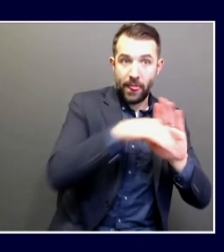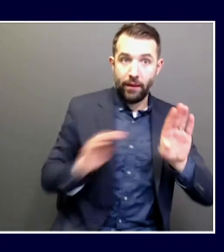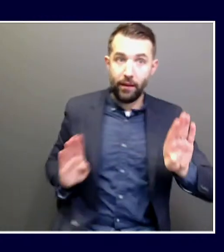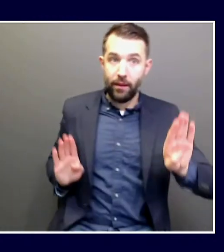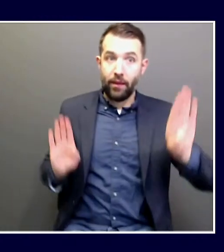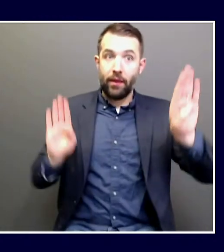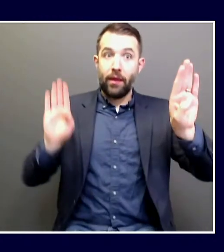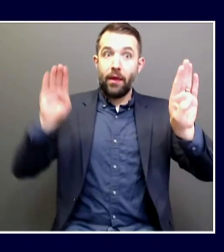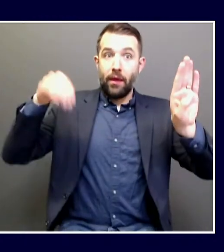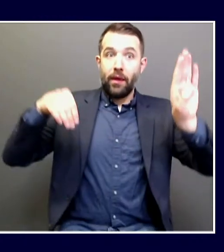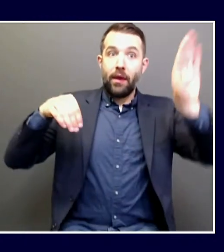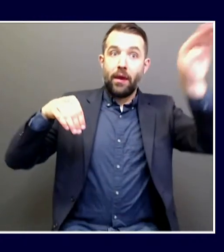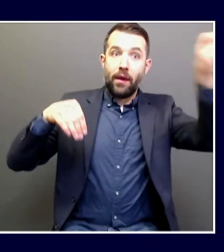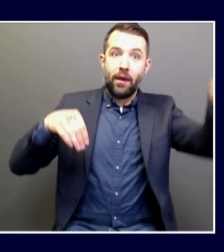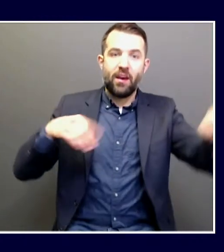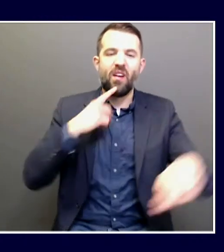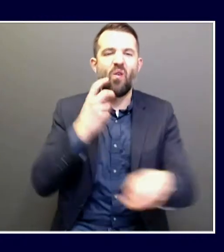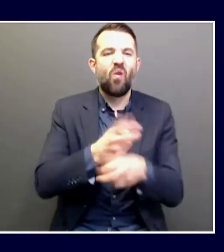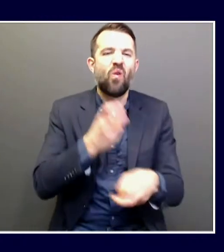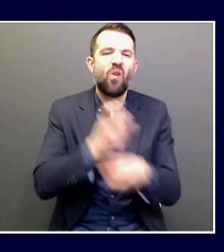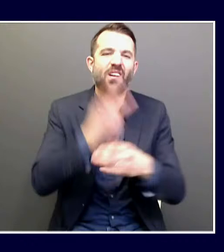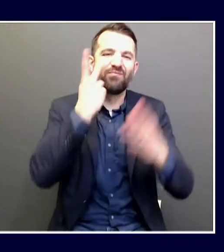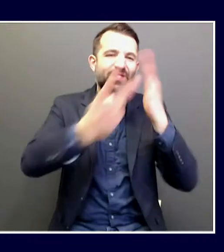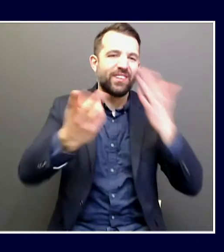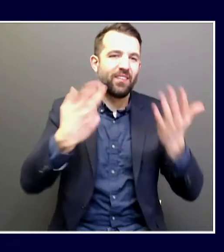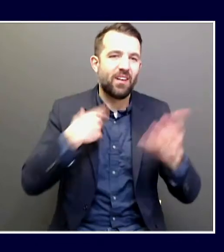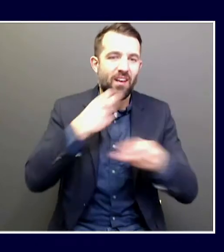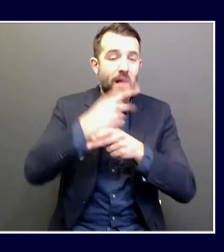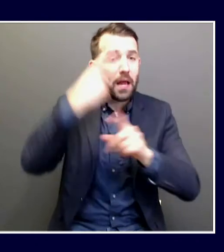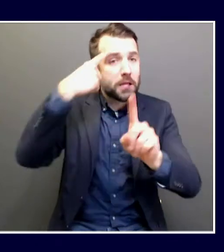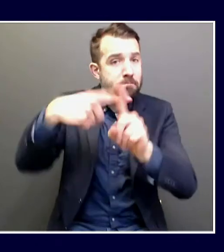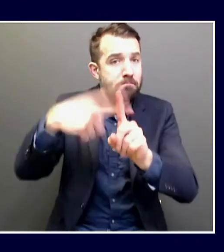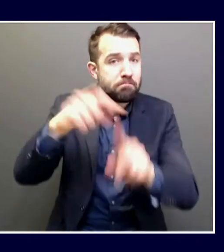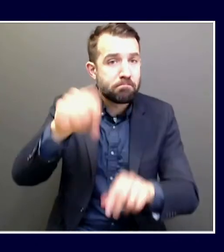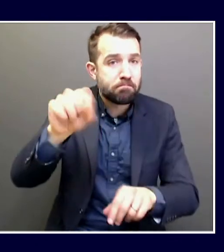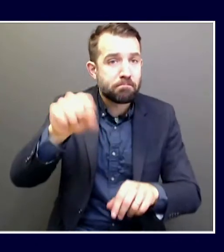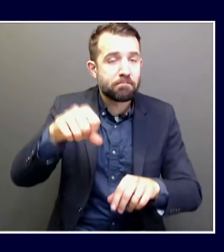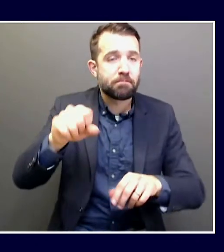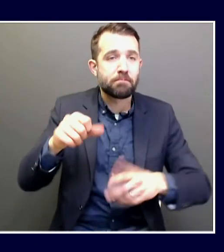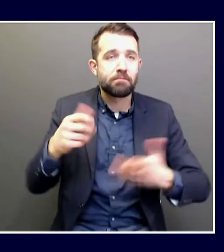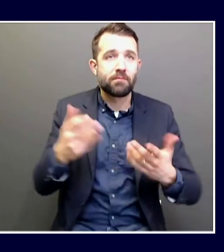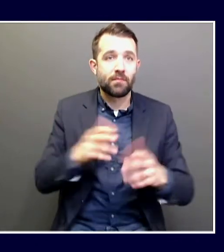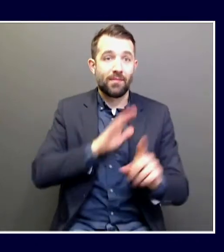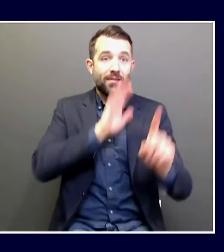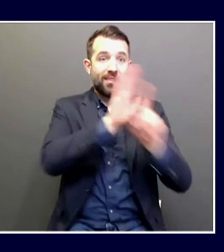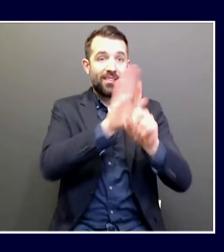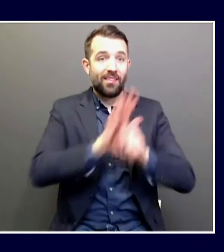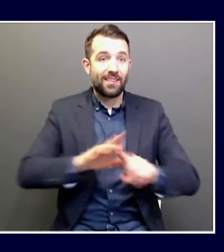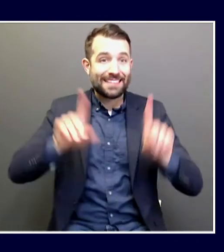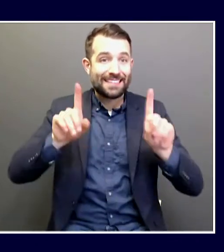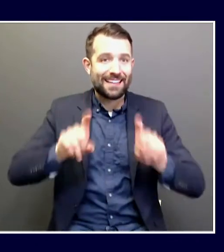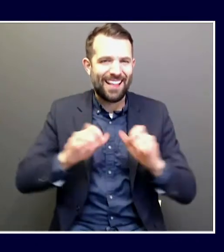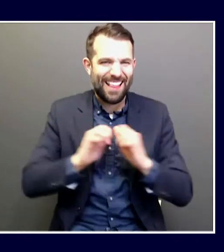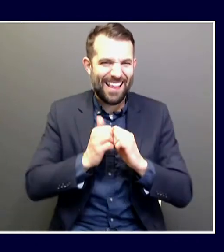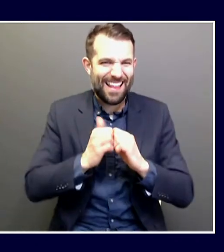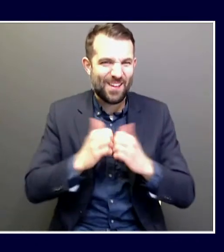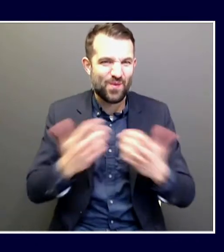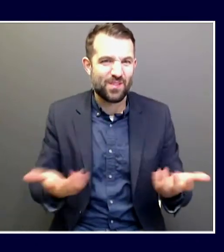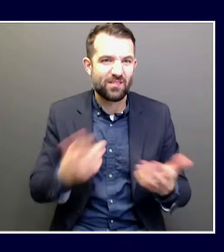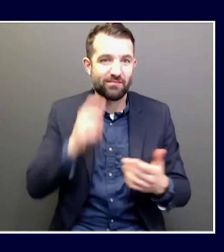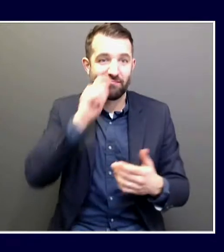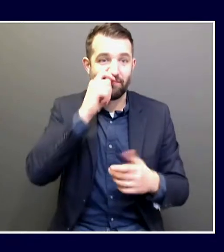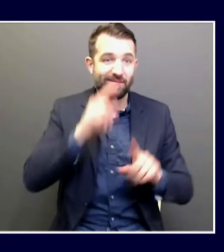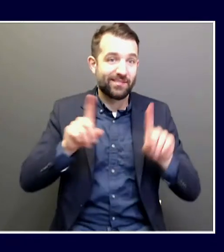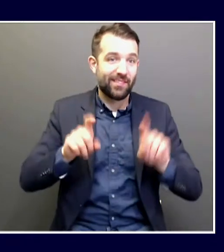the Northeast. Some of those are case data. Some of it is wastewater testing data, as it turns out. It's really too early to tell.